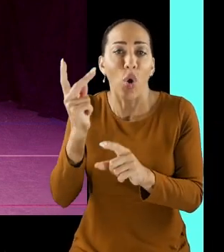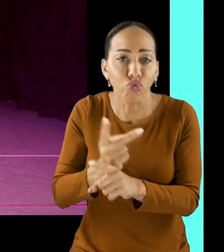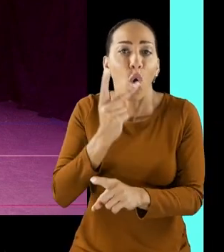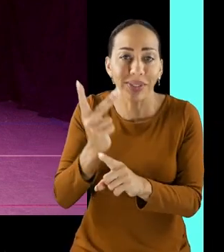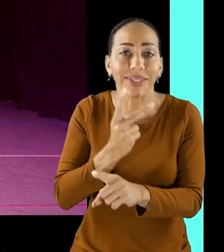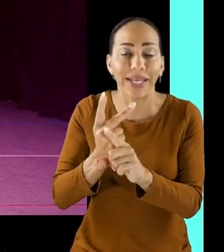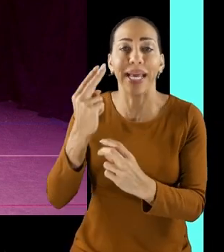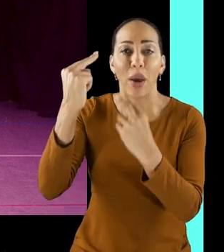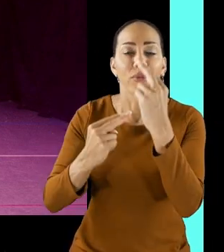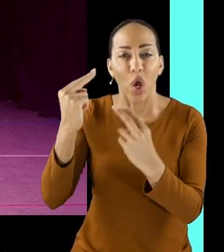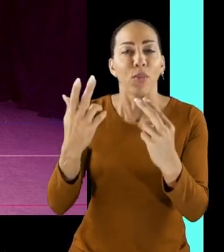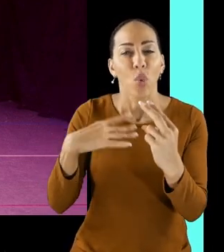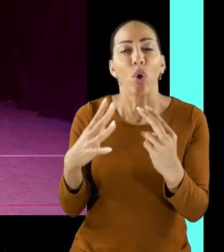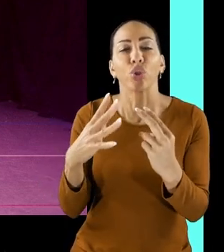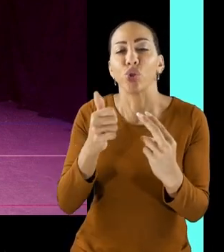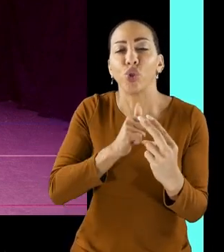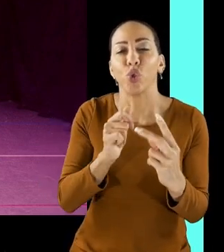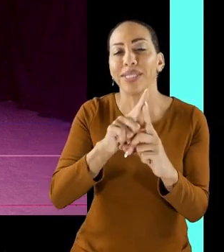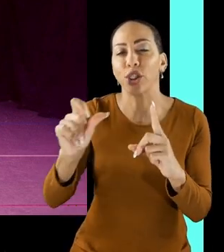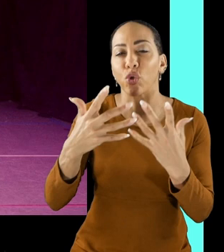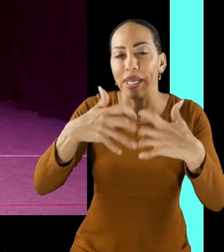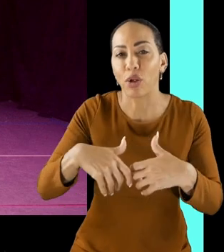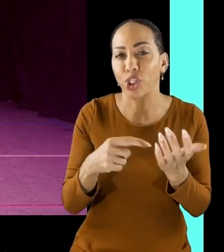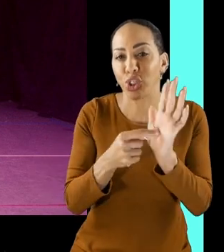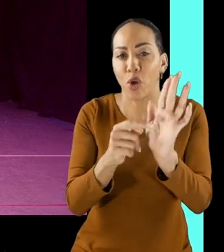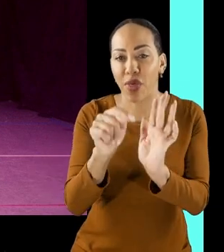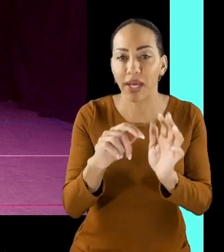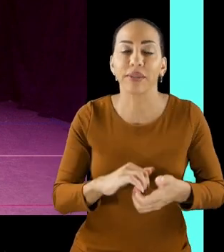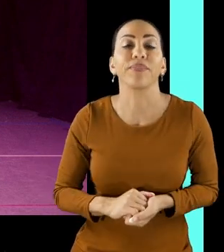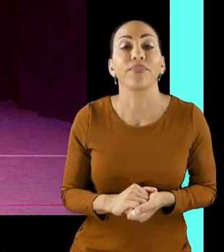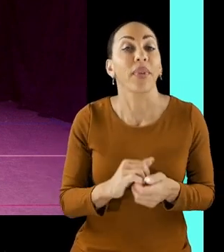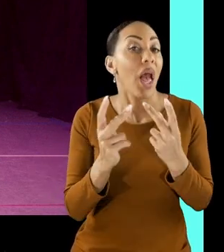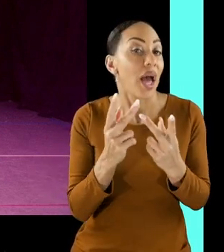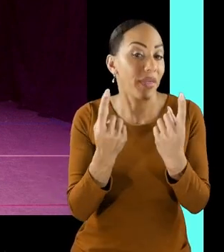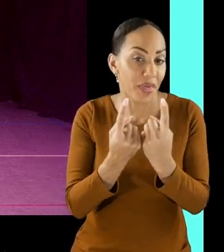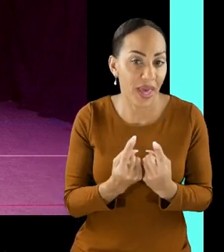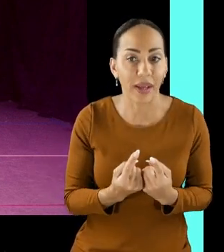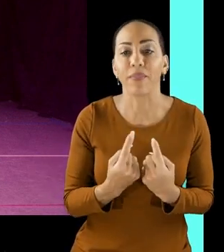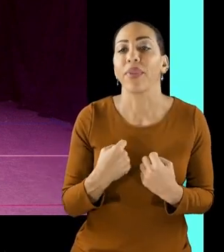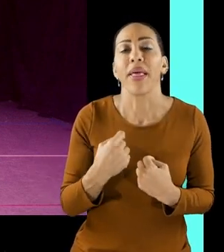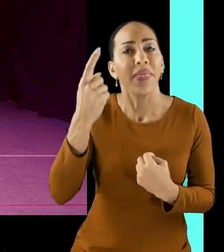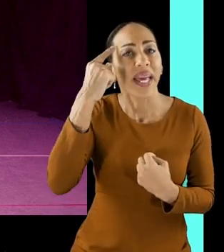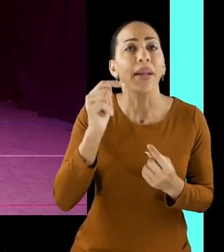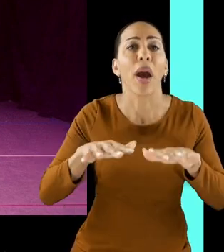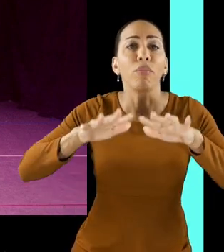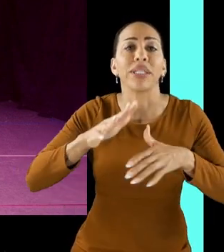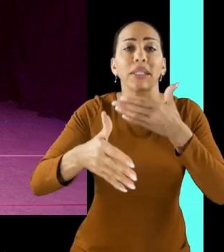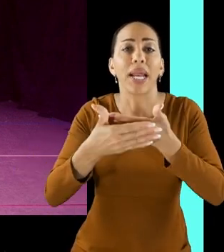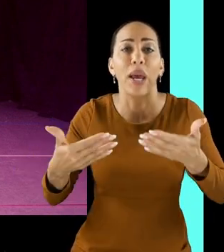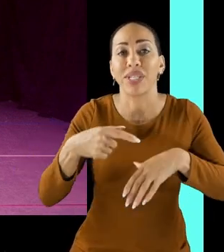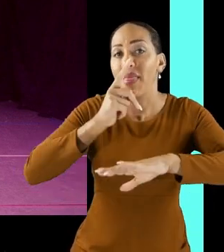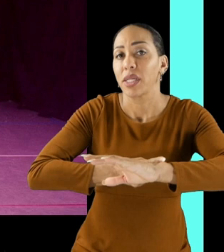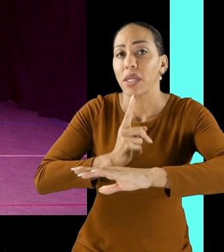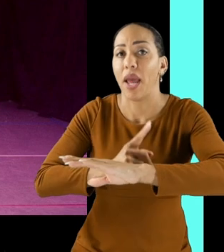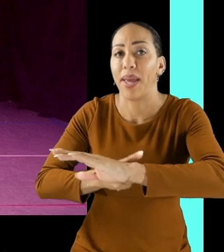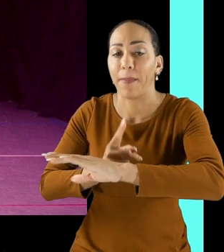the next things we worked on, thinking about digital in-person elements of the show, was the timing of the British Sign Language. The